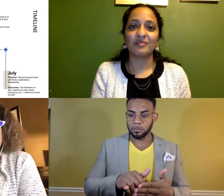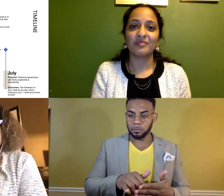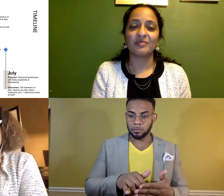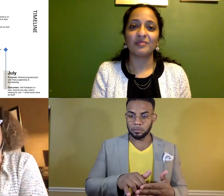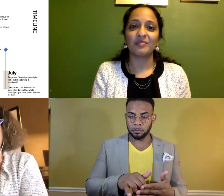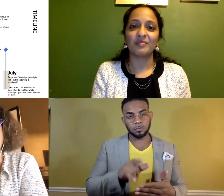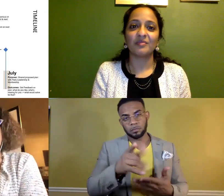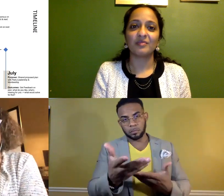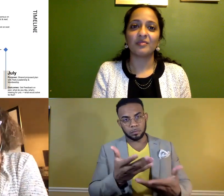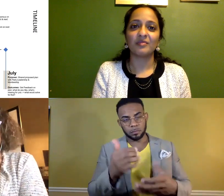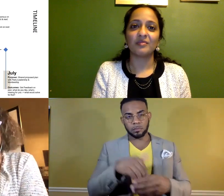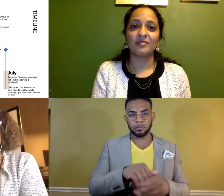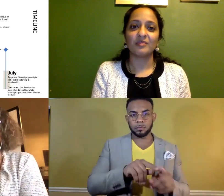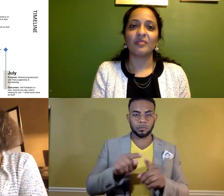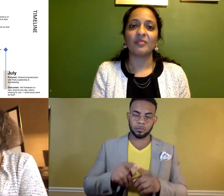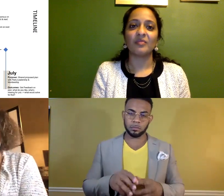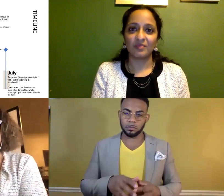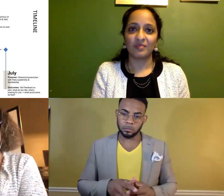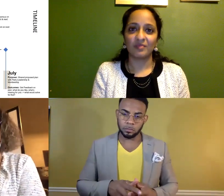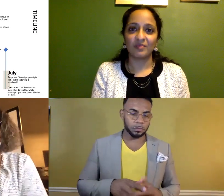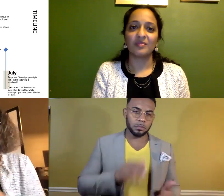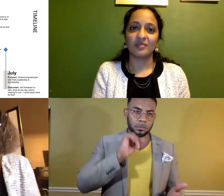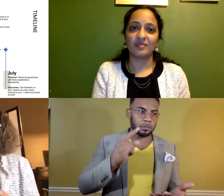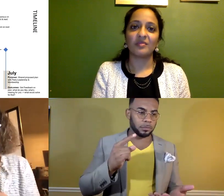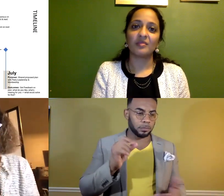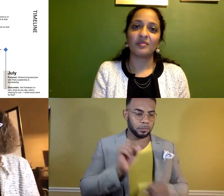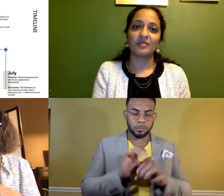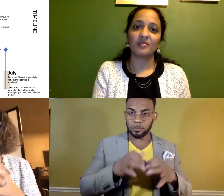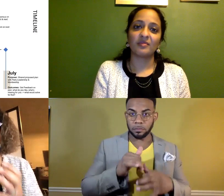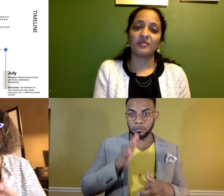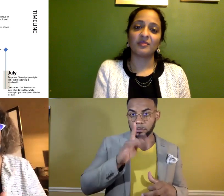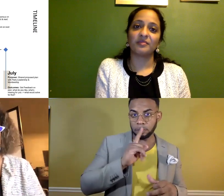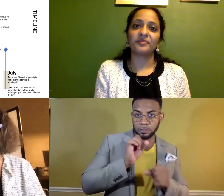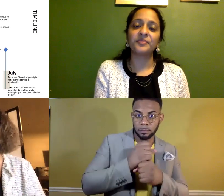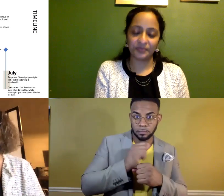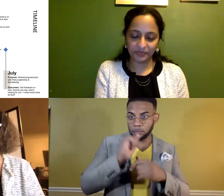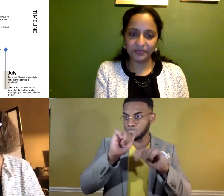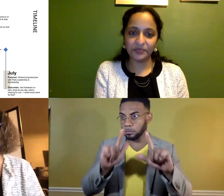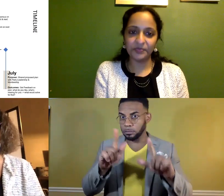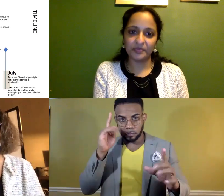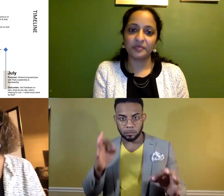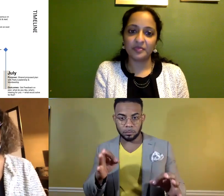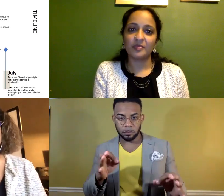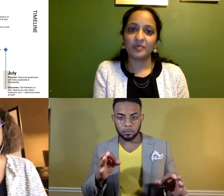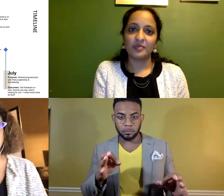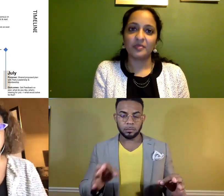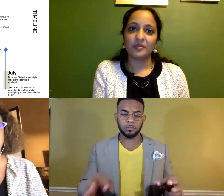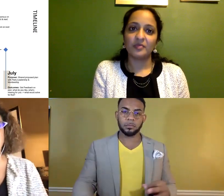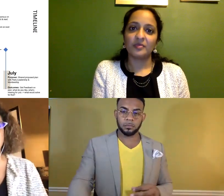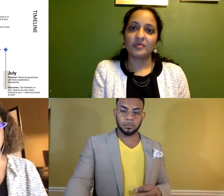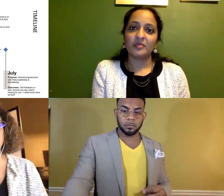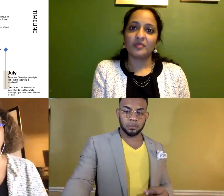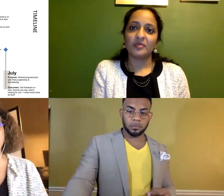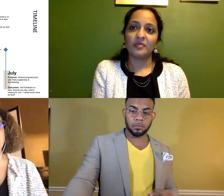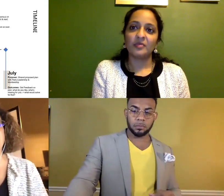you're engaged in it as well. So it's not just the work group that's going to be making all the decisions. It is